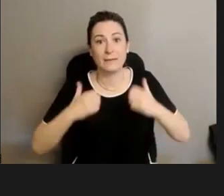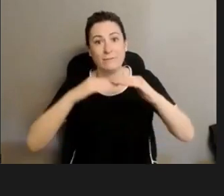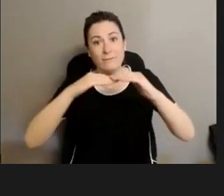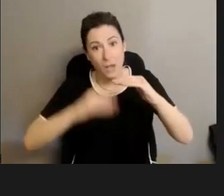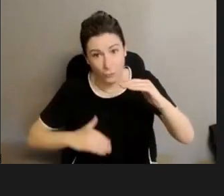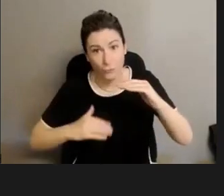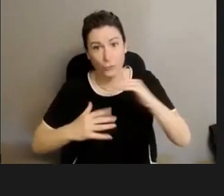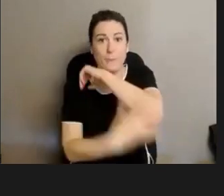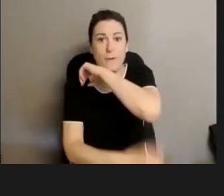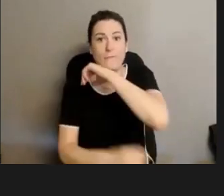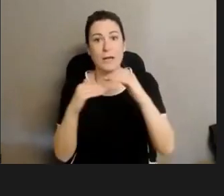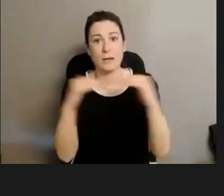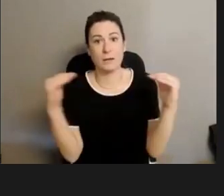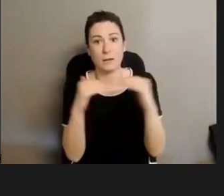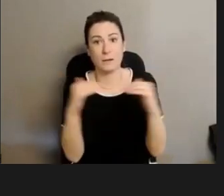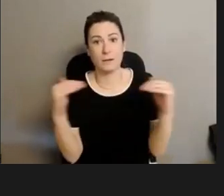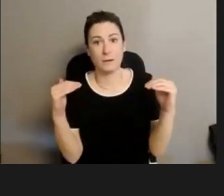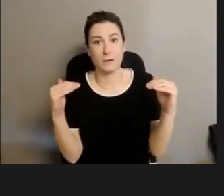one area that BC